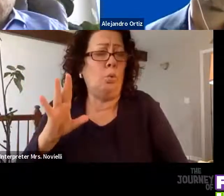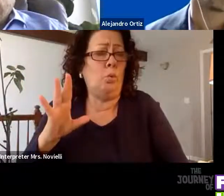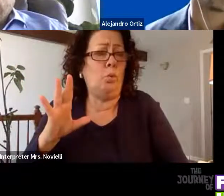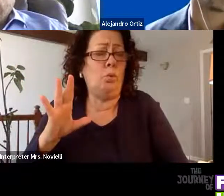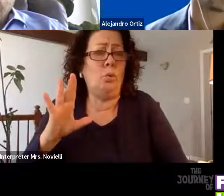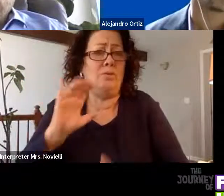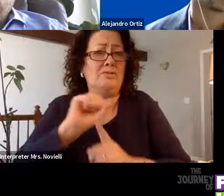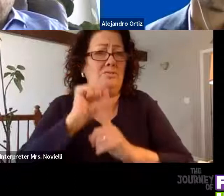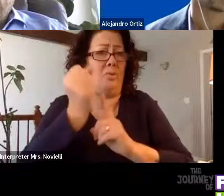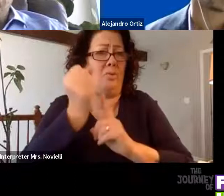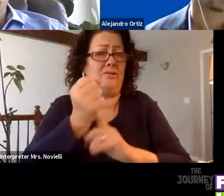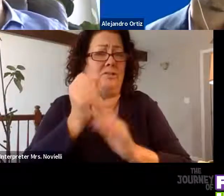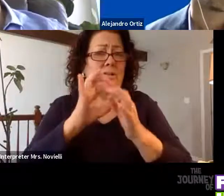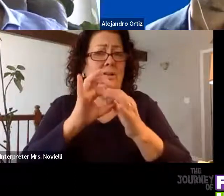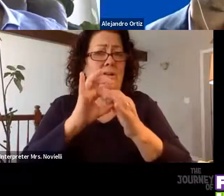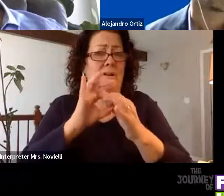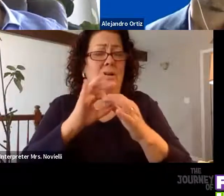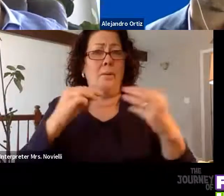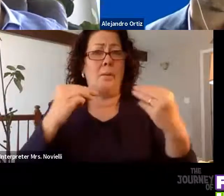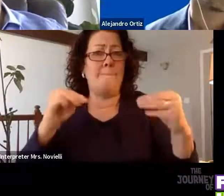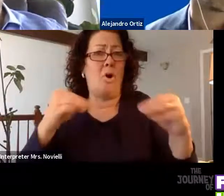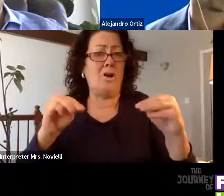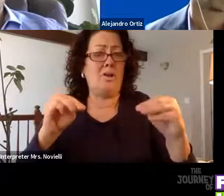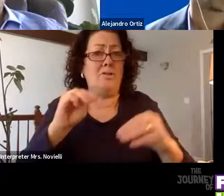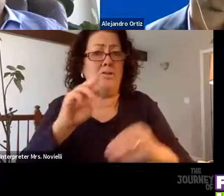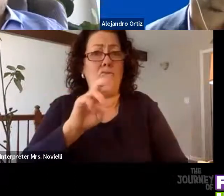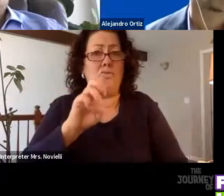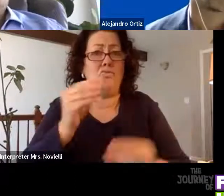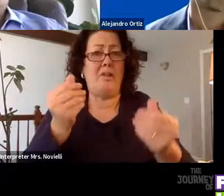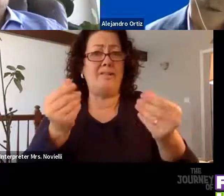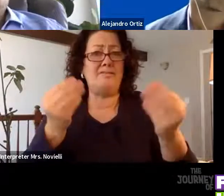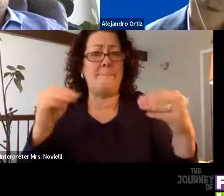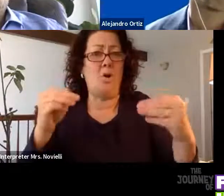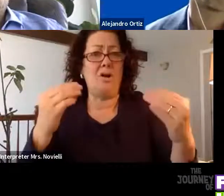commentary on the market, the real estate